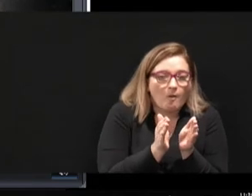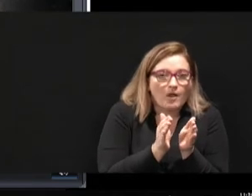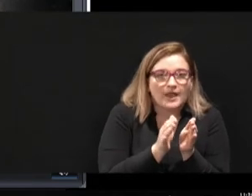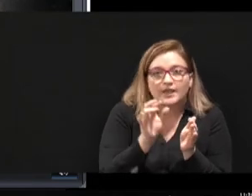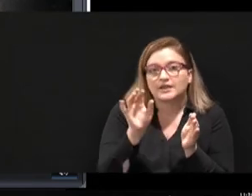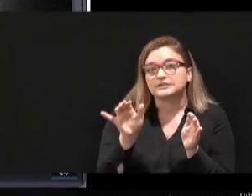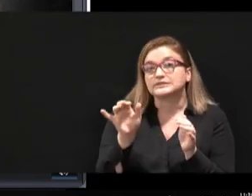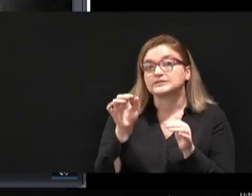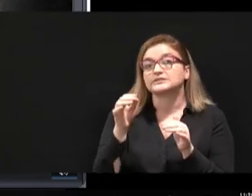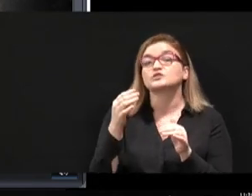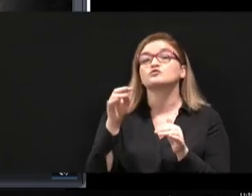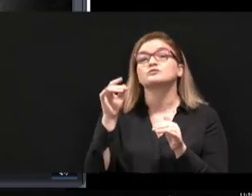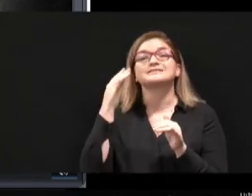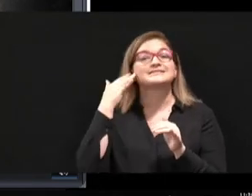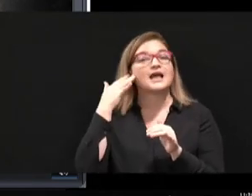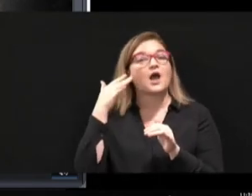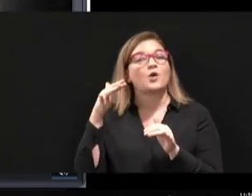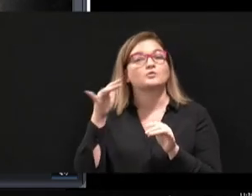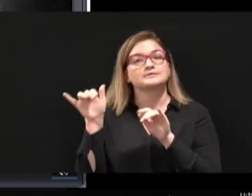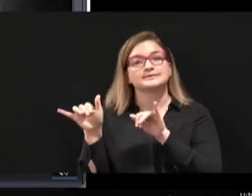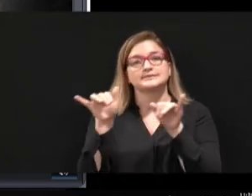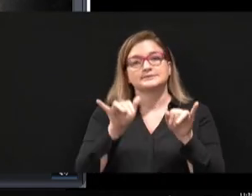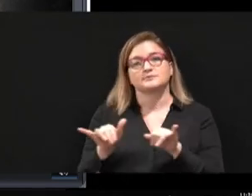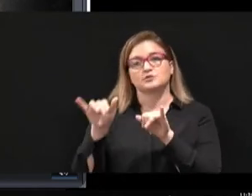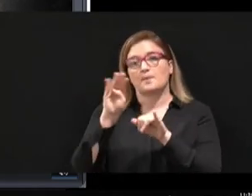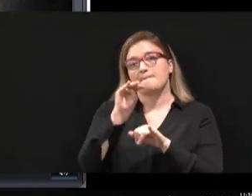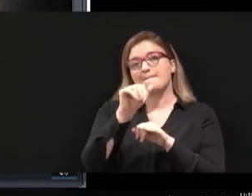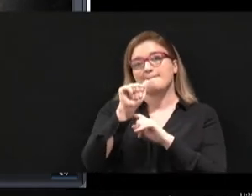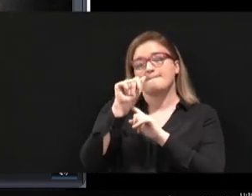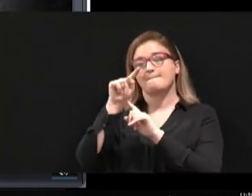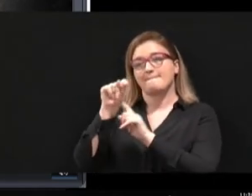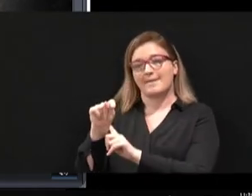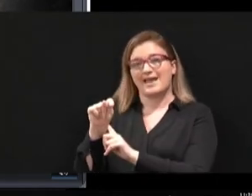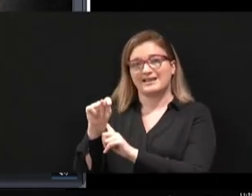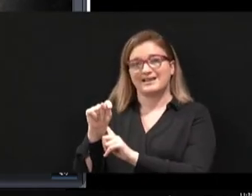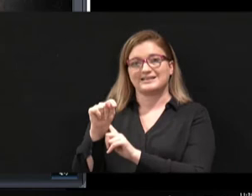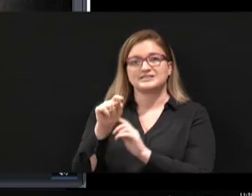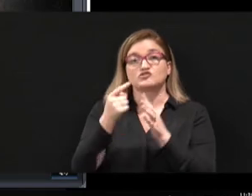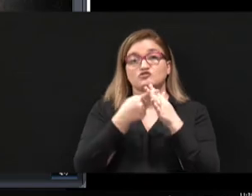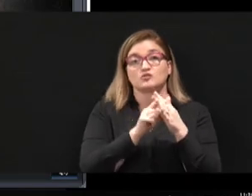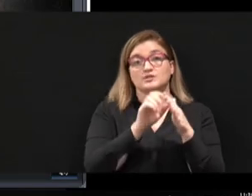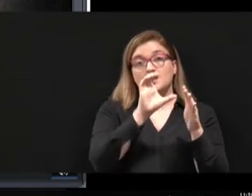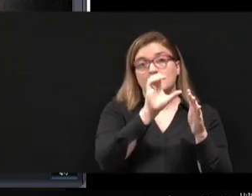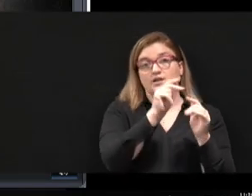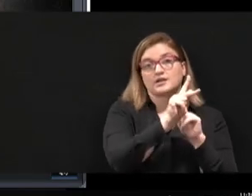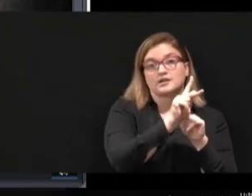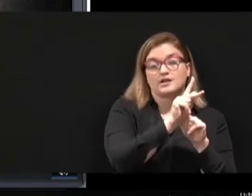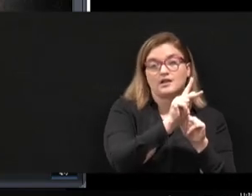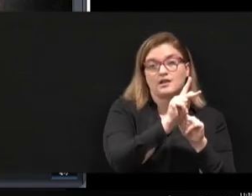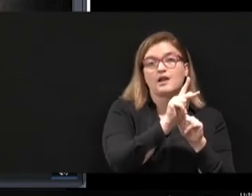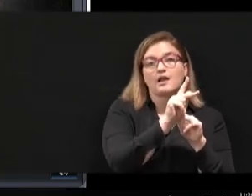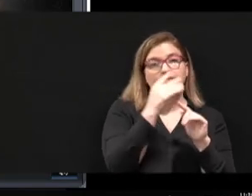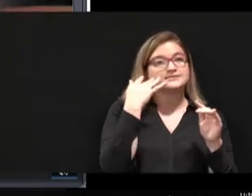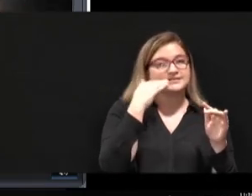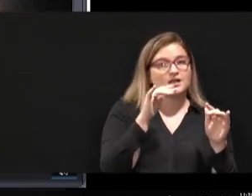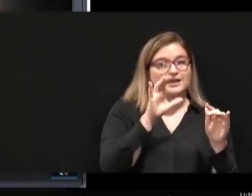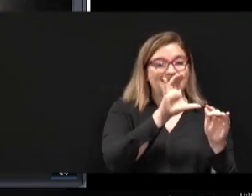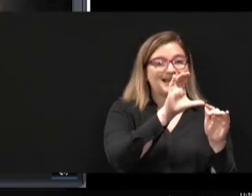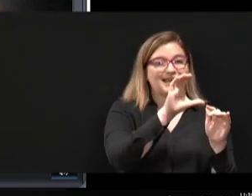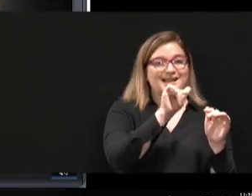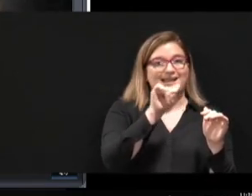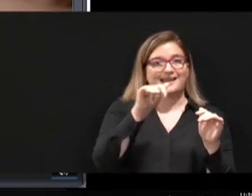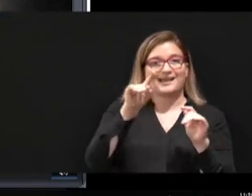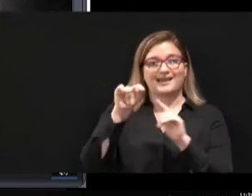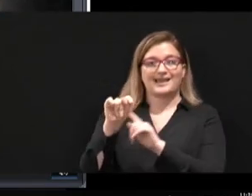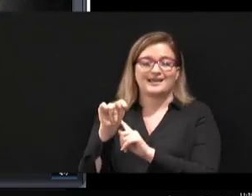rhymes with mat. It starts with a k. What is it? Cat, right? So then they